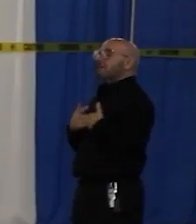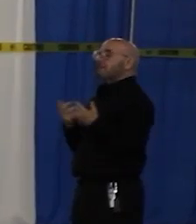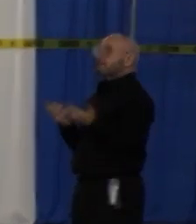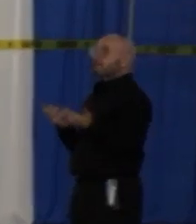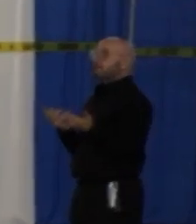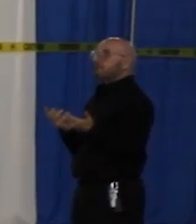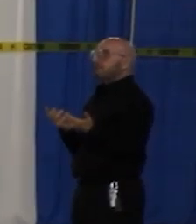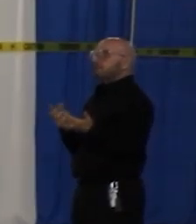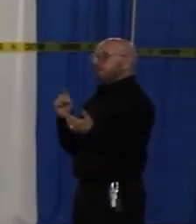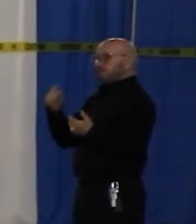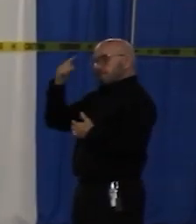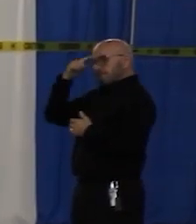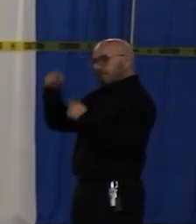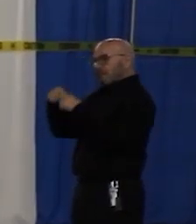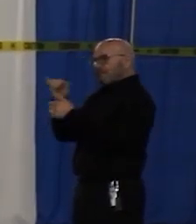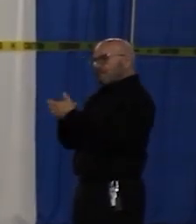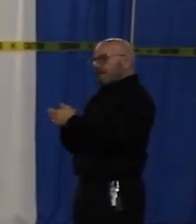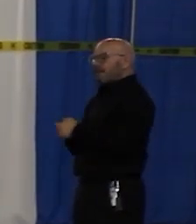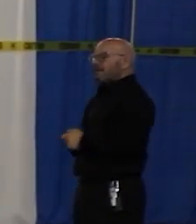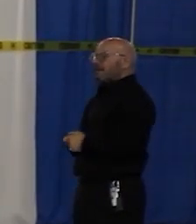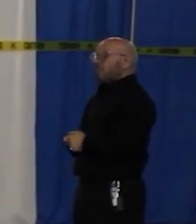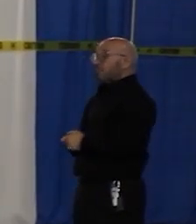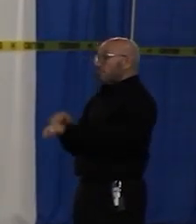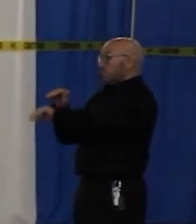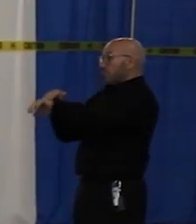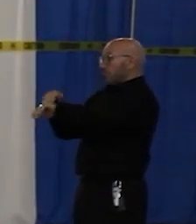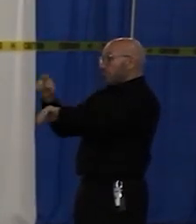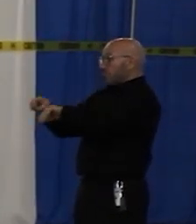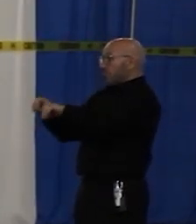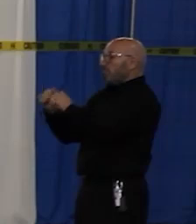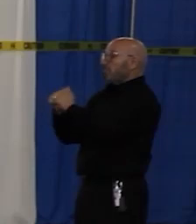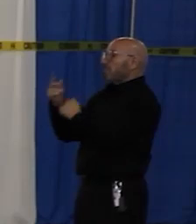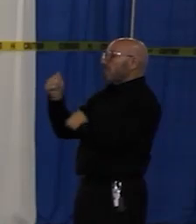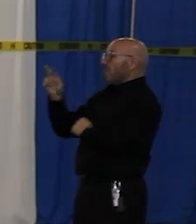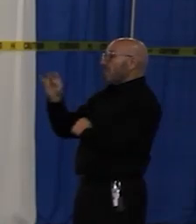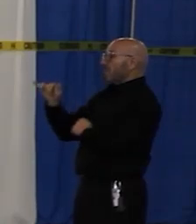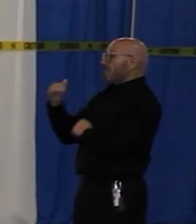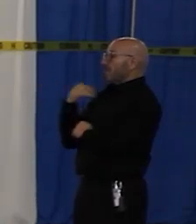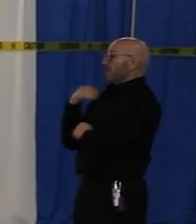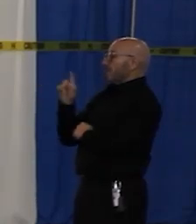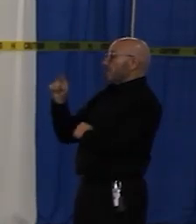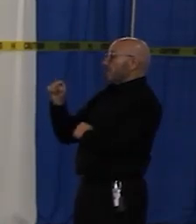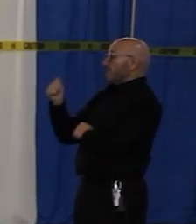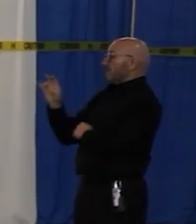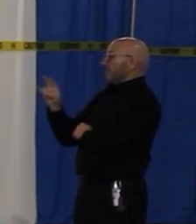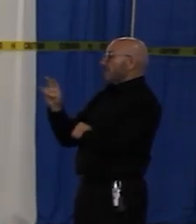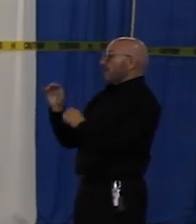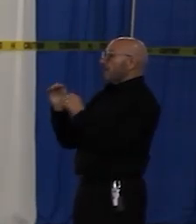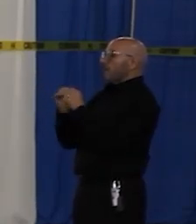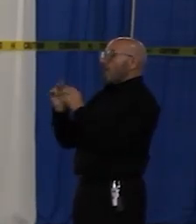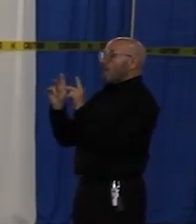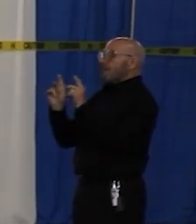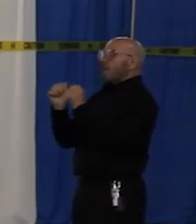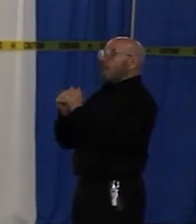to keep that in mind. And I probably don't have to remind you of that with Harvey back in 2017, taking more people with